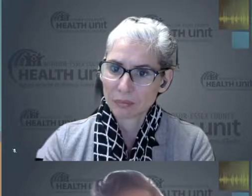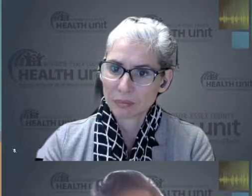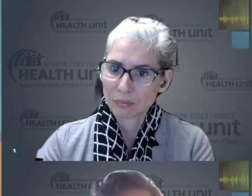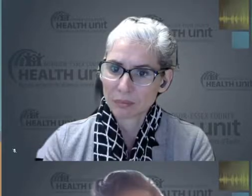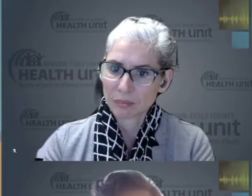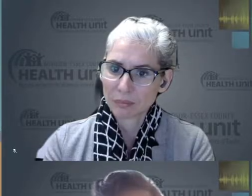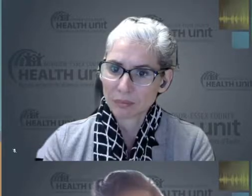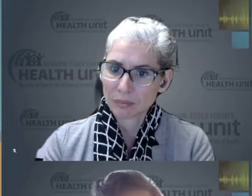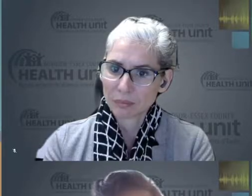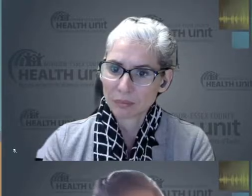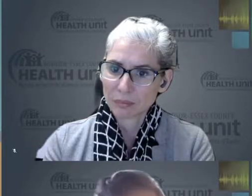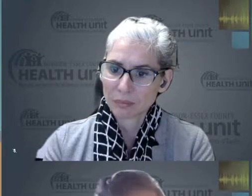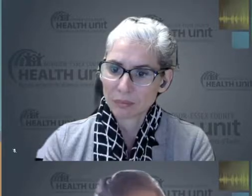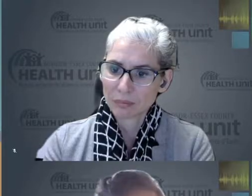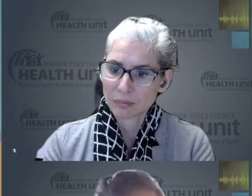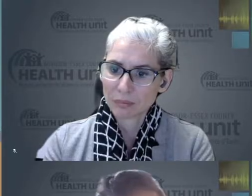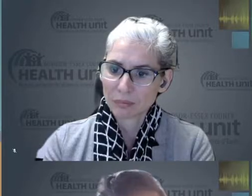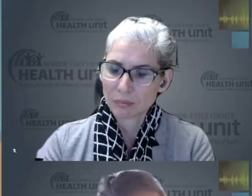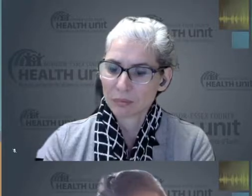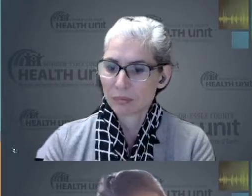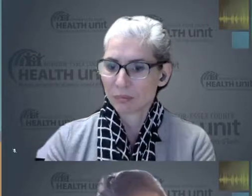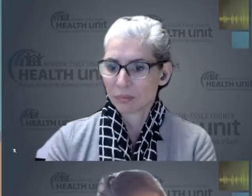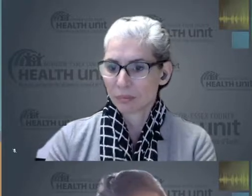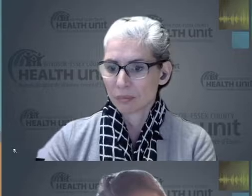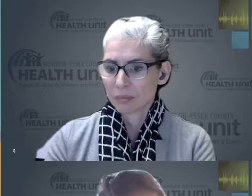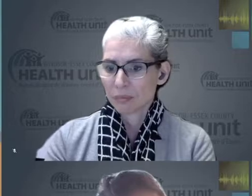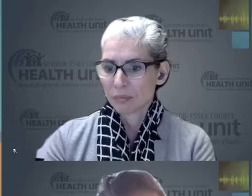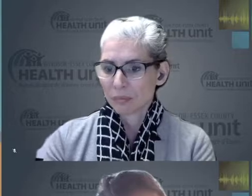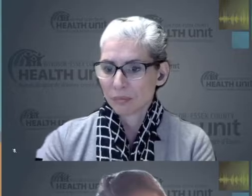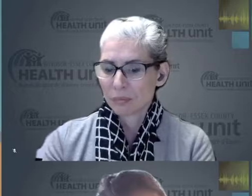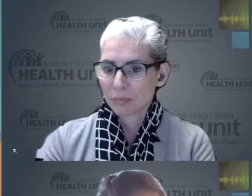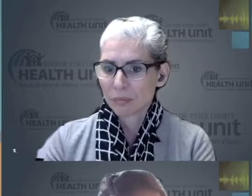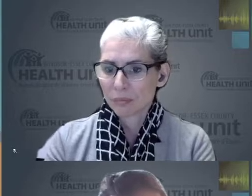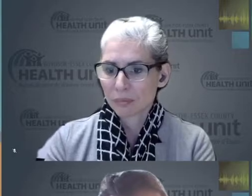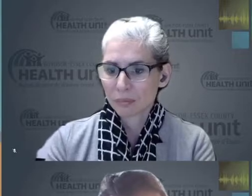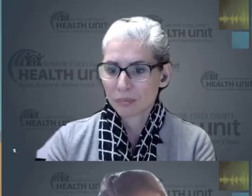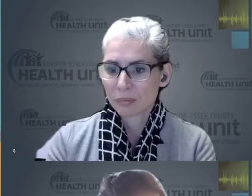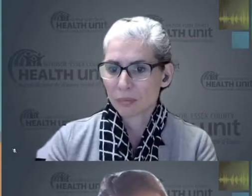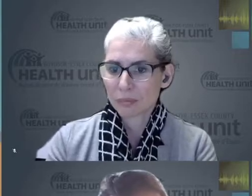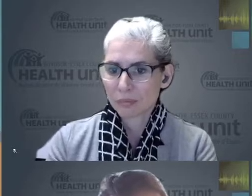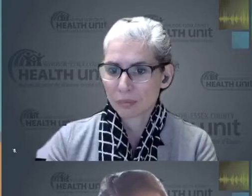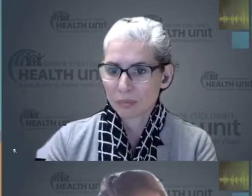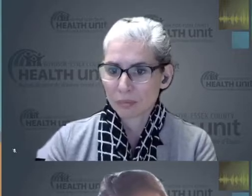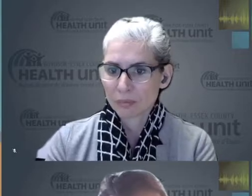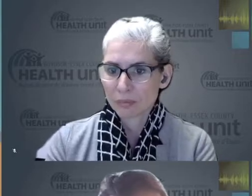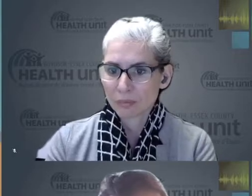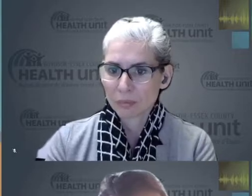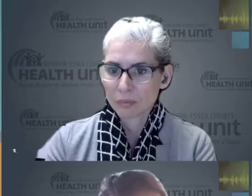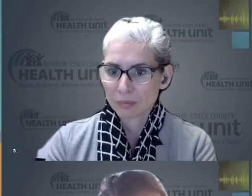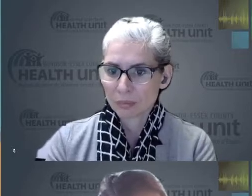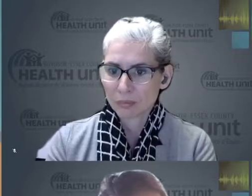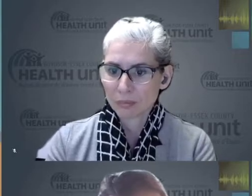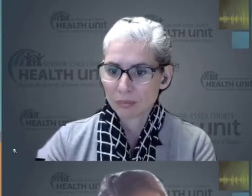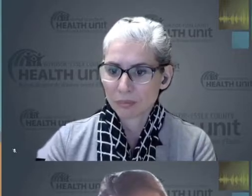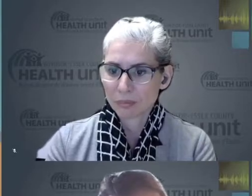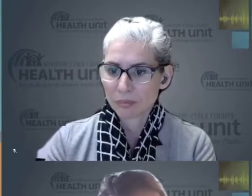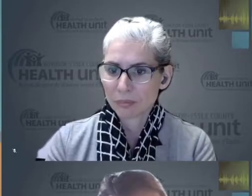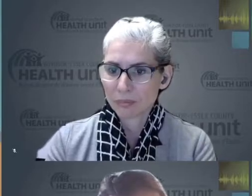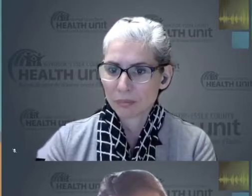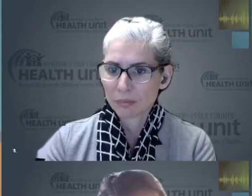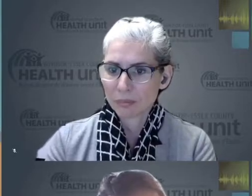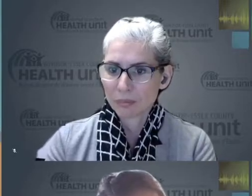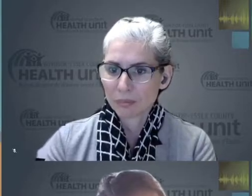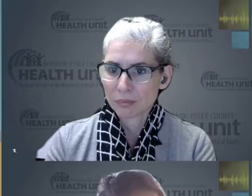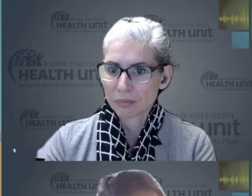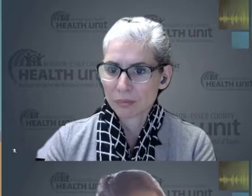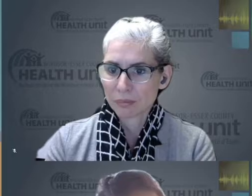Service constructs a letter of instruction, it's formulated by a very experienced legal counsel, and legal counsel